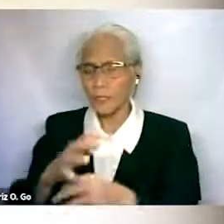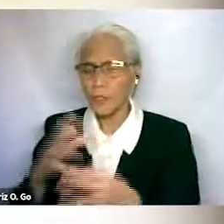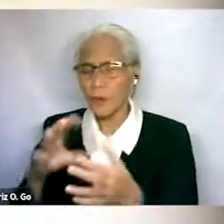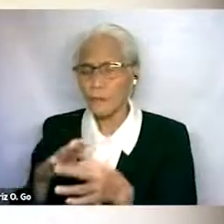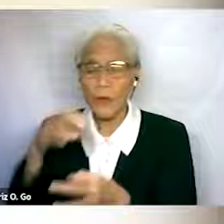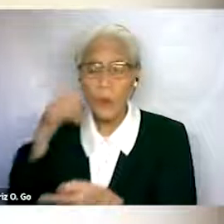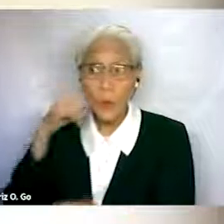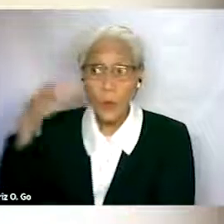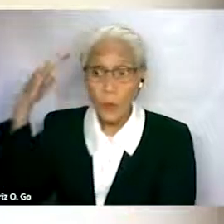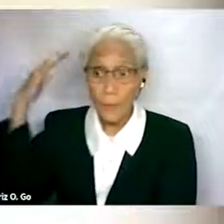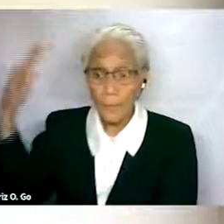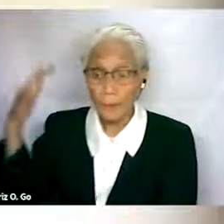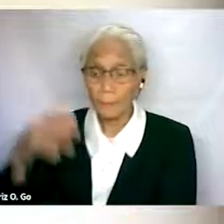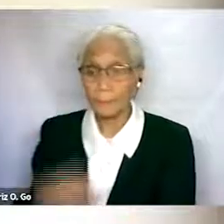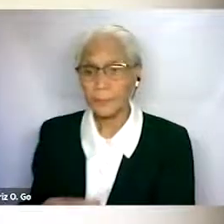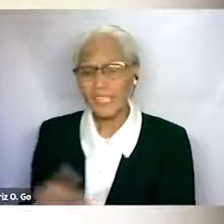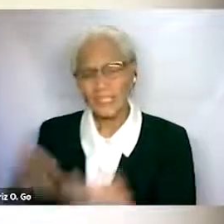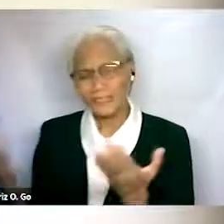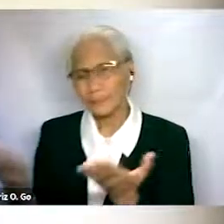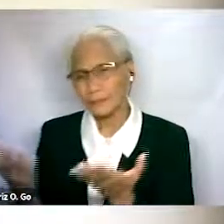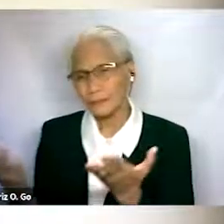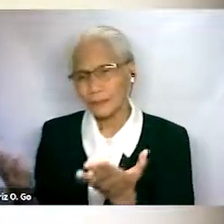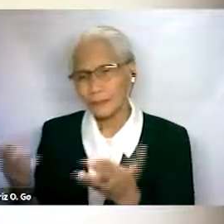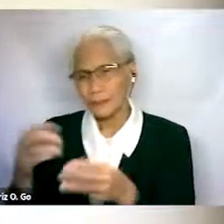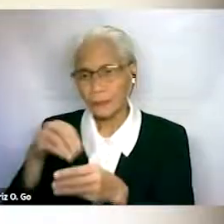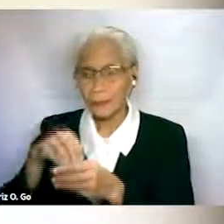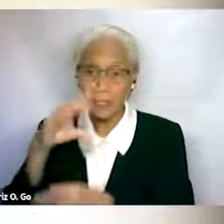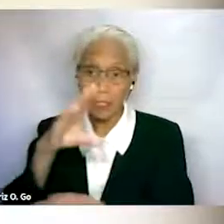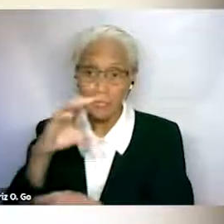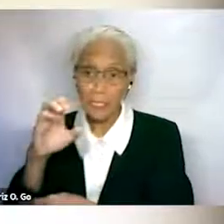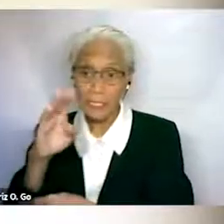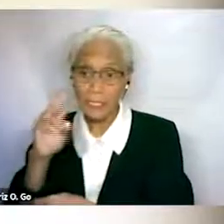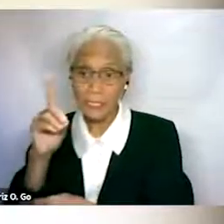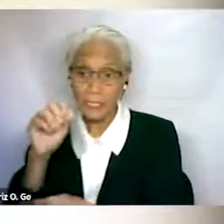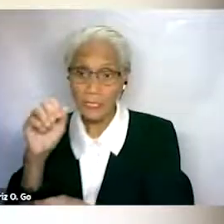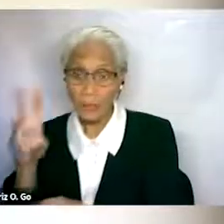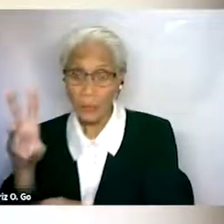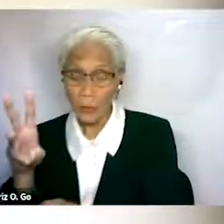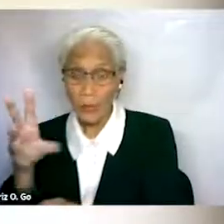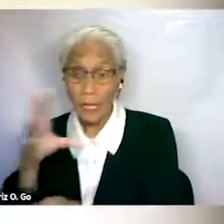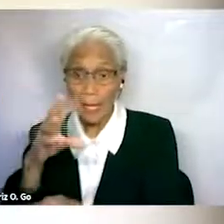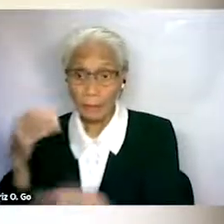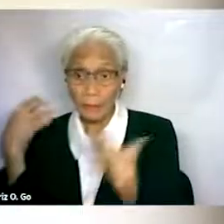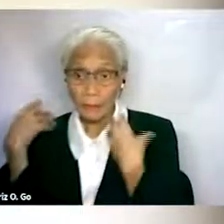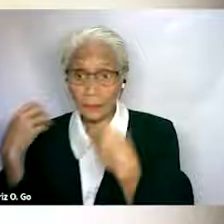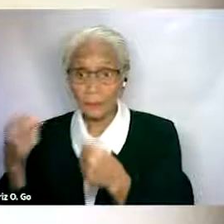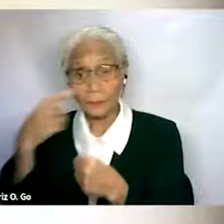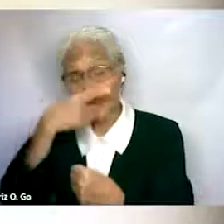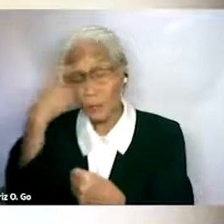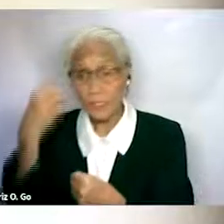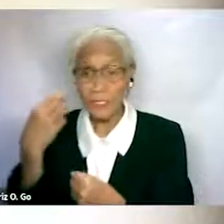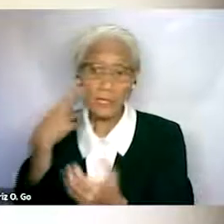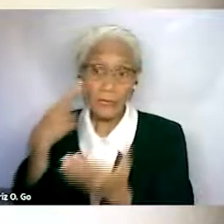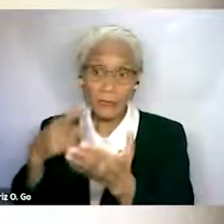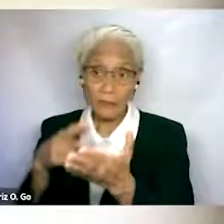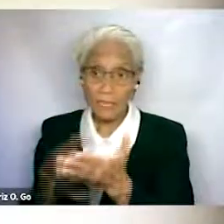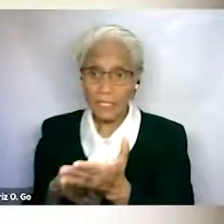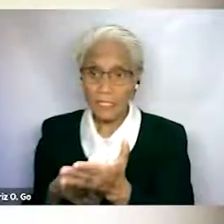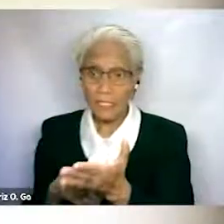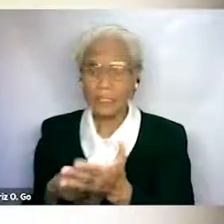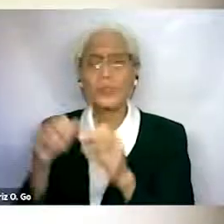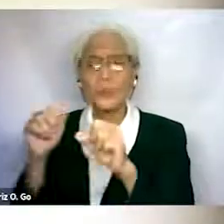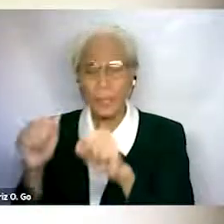renders the invisible visible by talking about reproductive health and rights of women. It talks about marriage. It talks about unpaid care